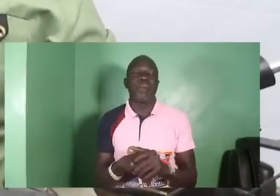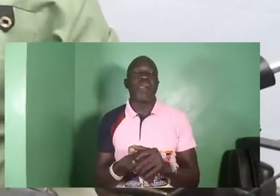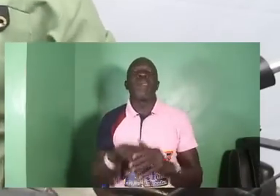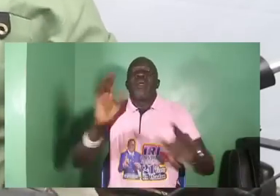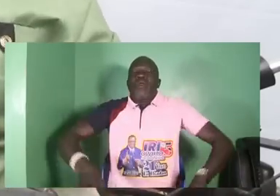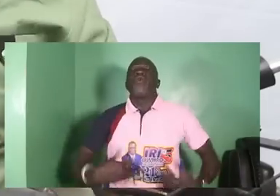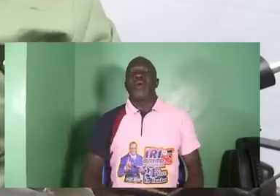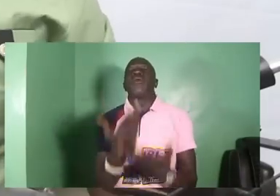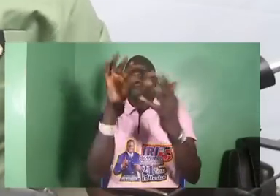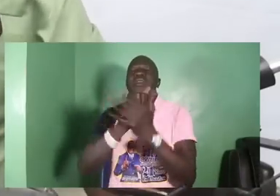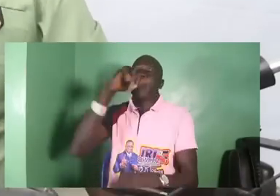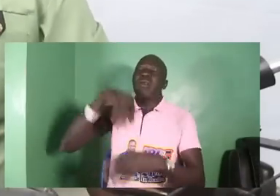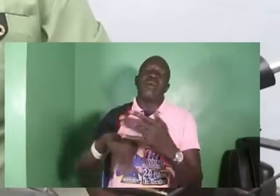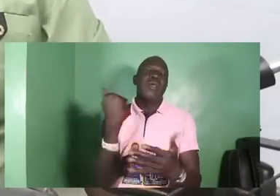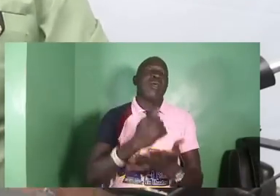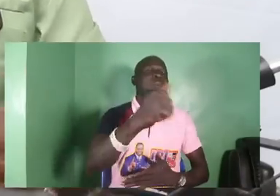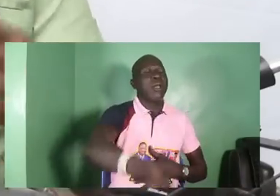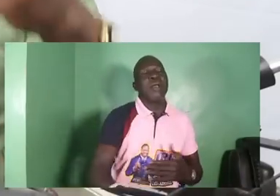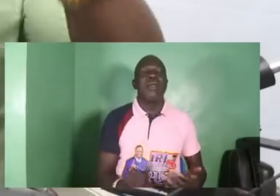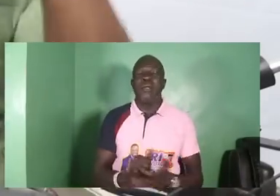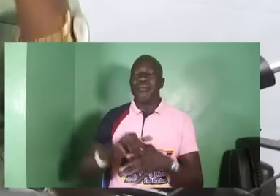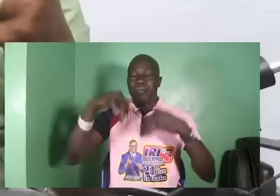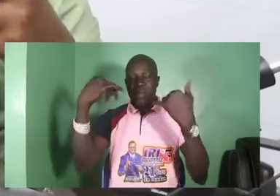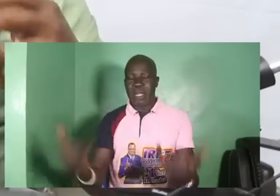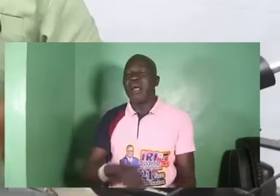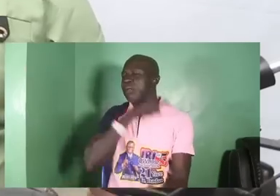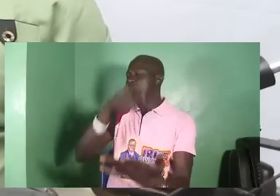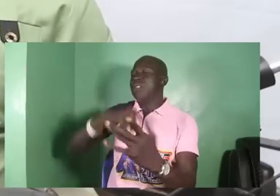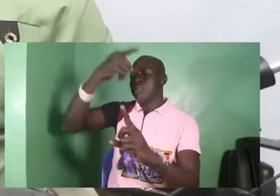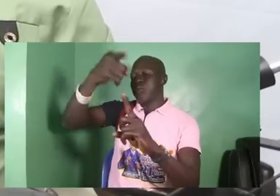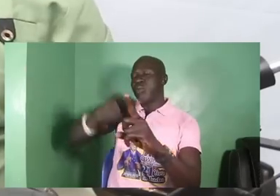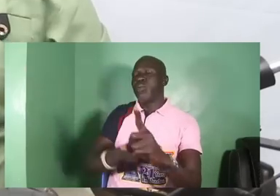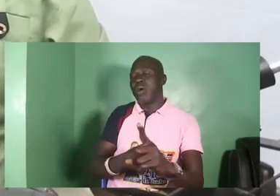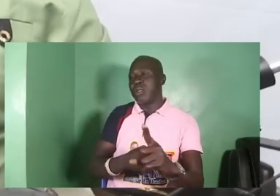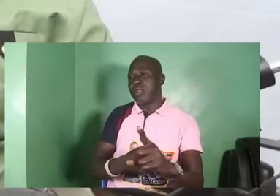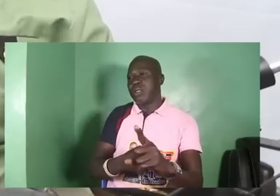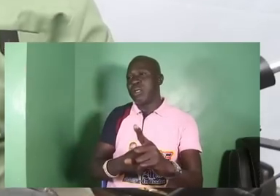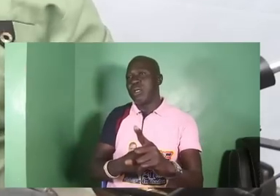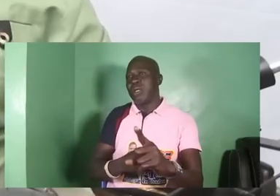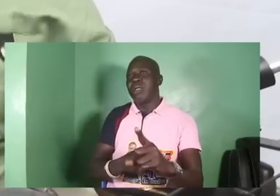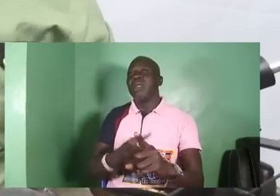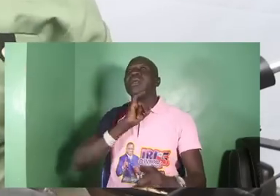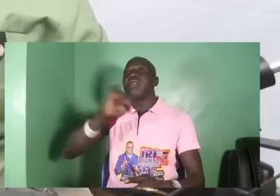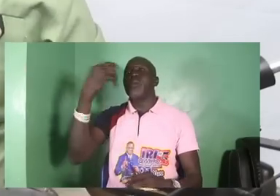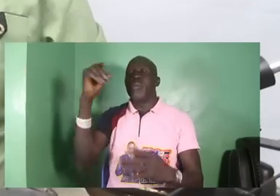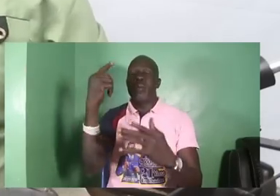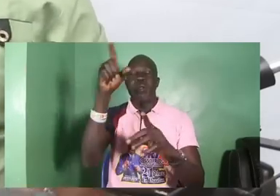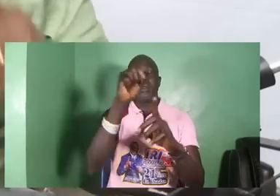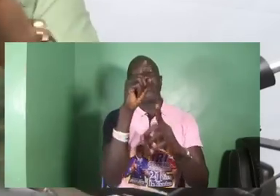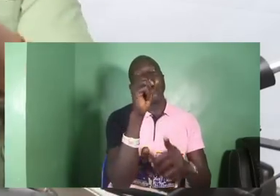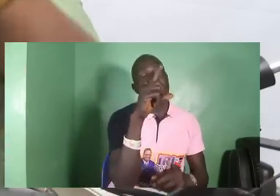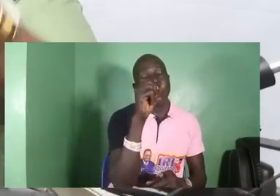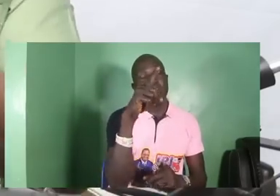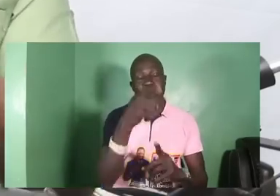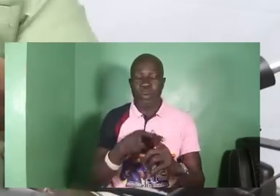Wà á gbó ilẹ̀ ṣeré. Amen. People dey learn to prosper. Na oṣù yìí. This month. Ó jẹ́ oṣù kọkànlá. It's 11th